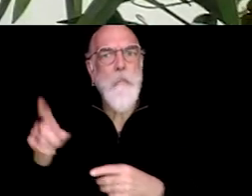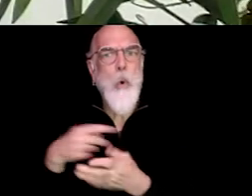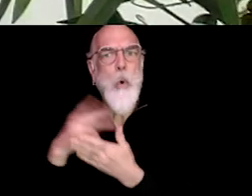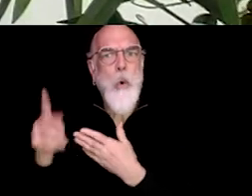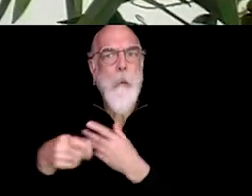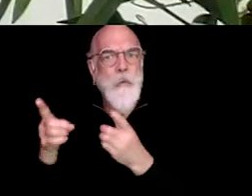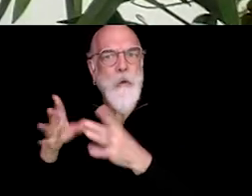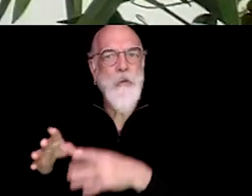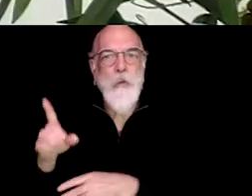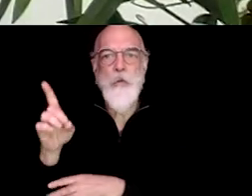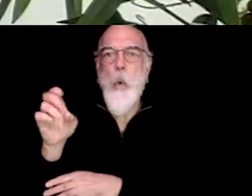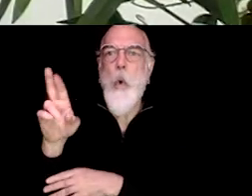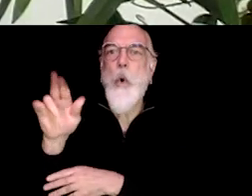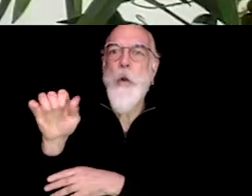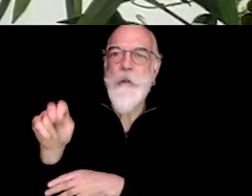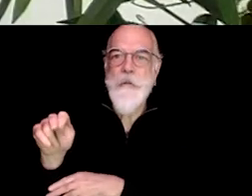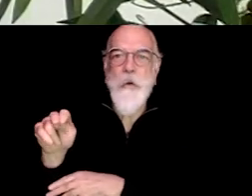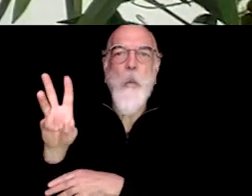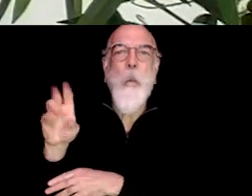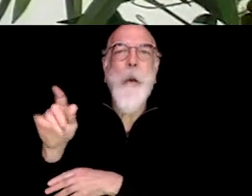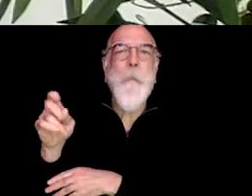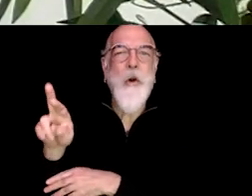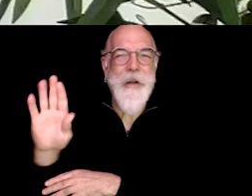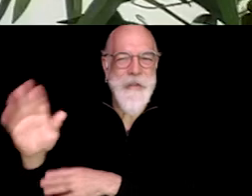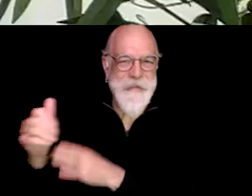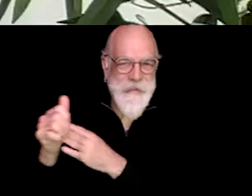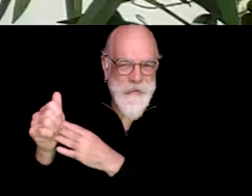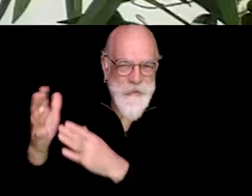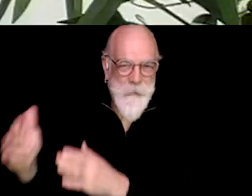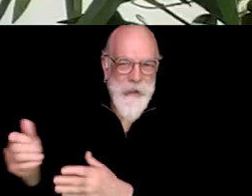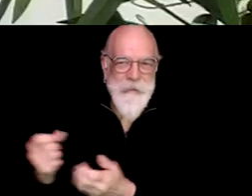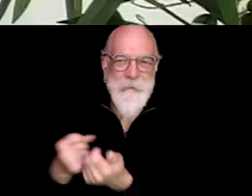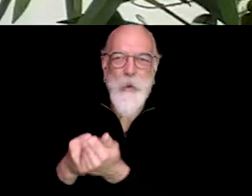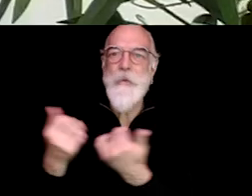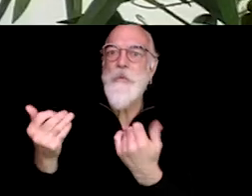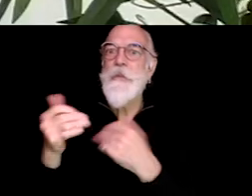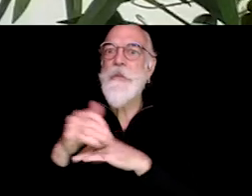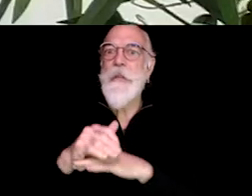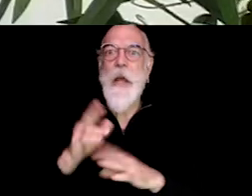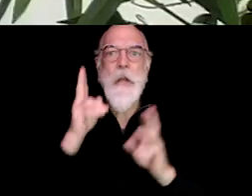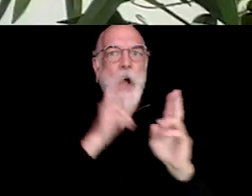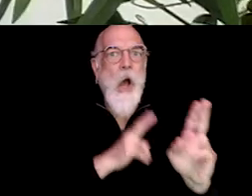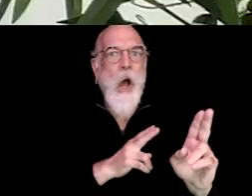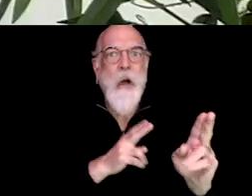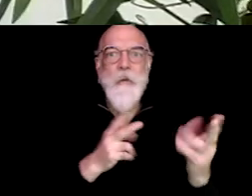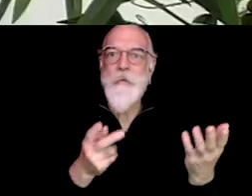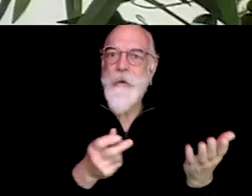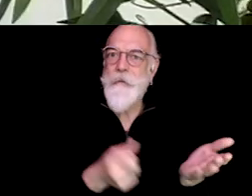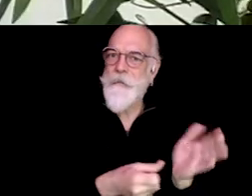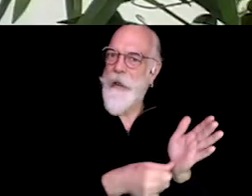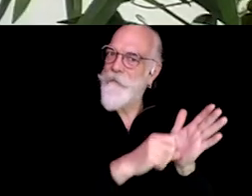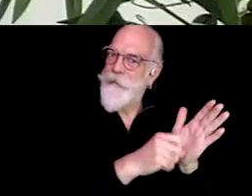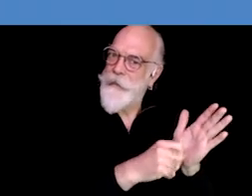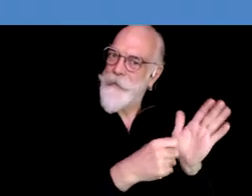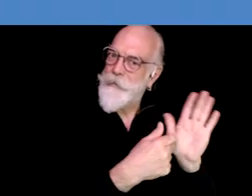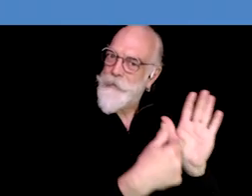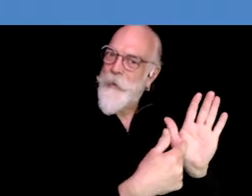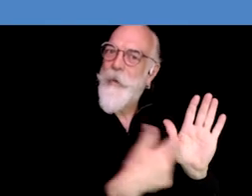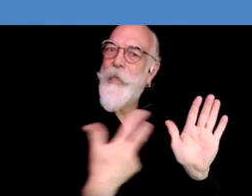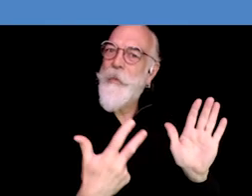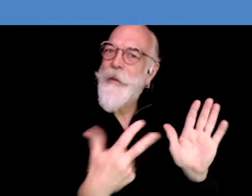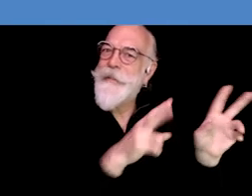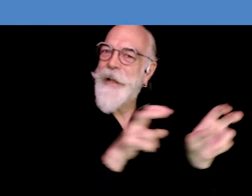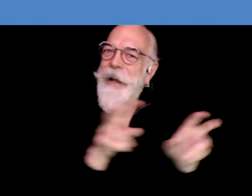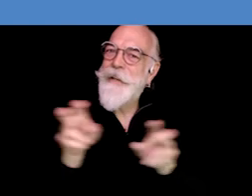Doran Weber, for his leadership and support. Tonight, we have the honor of highlighting one of our three selected titles, The